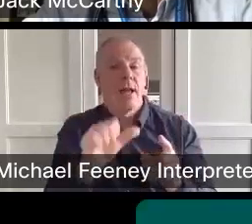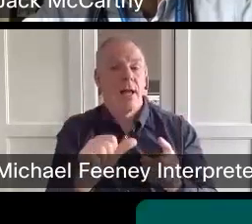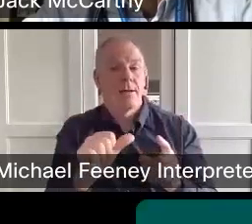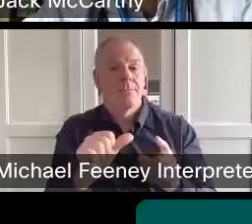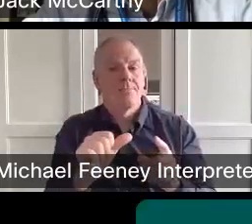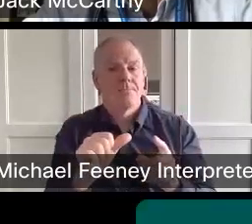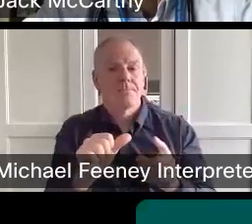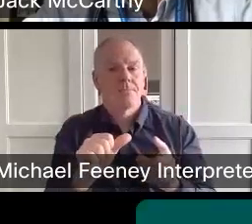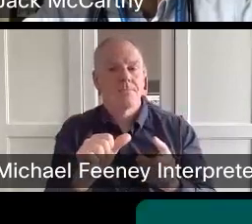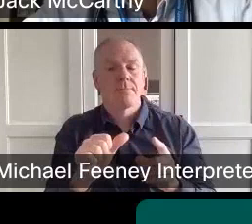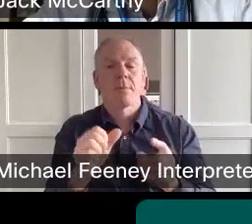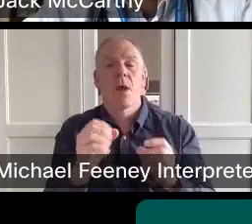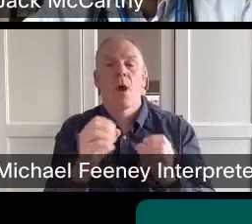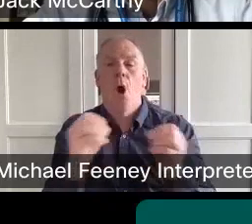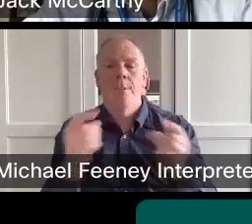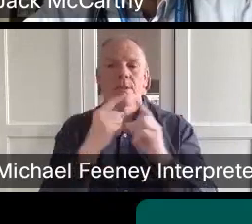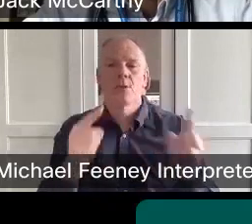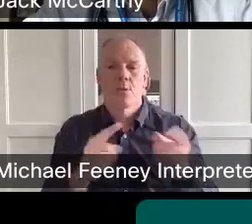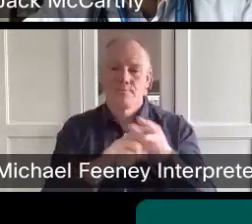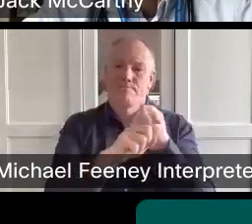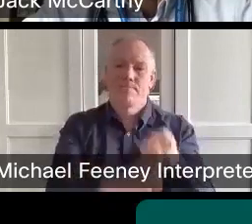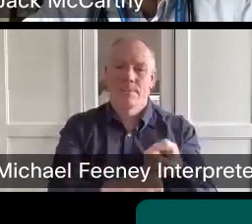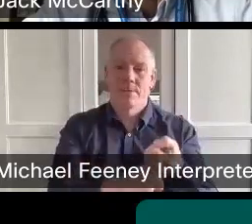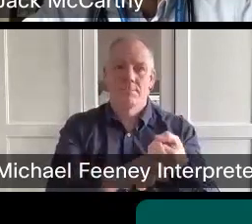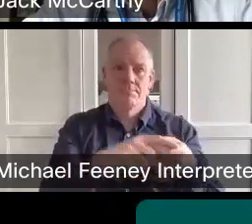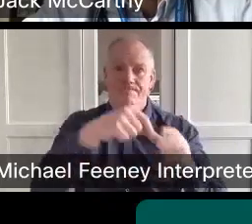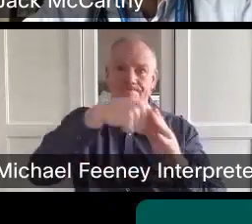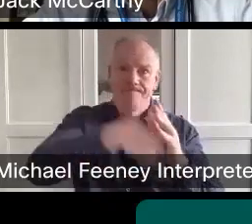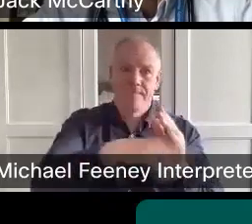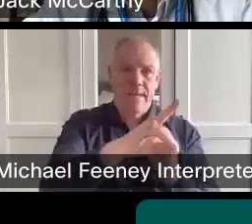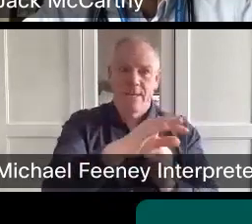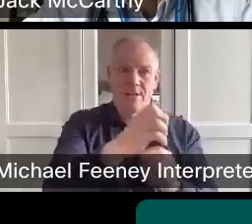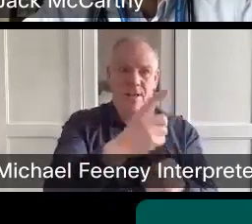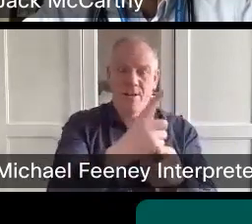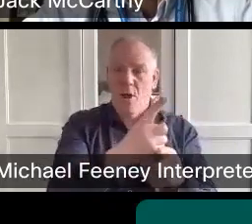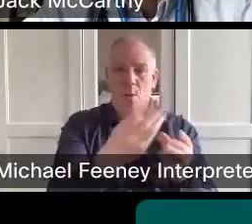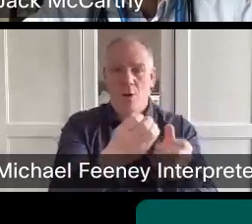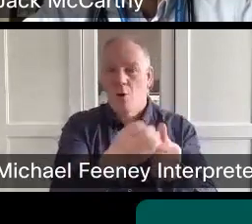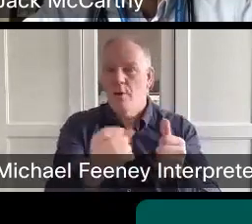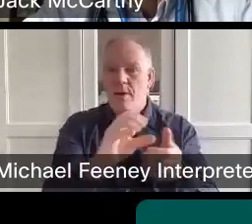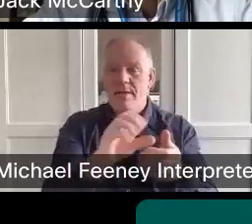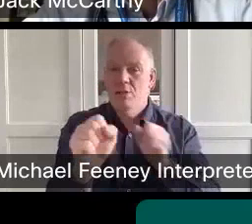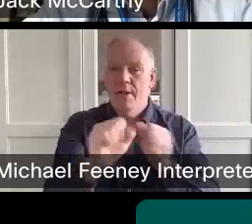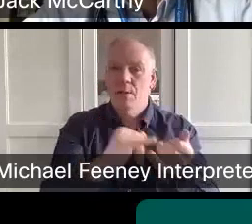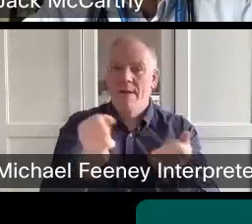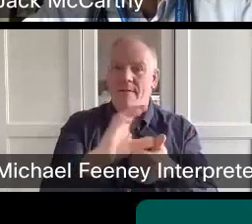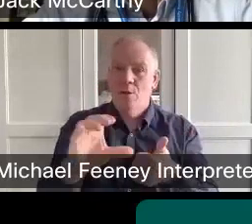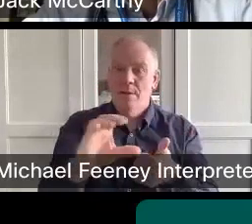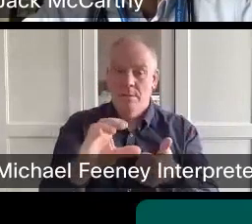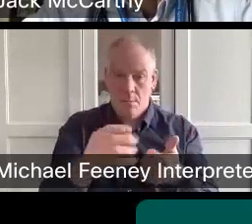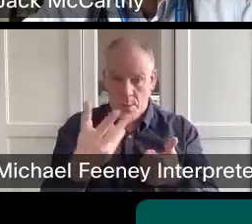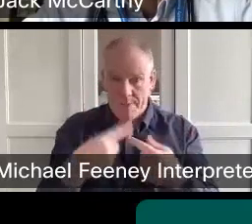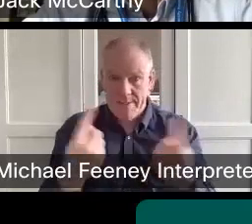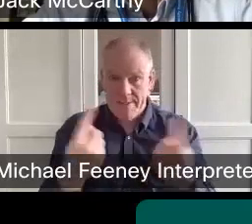Just, obviously open disclosure is well embedded within the HSE and funded services at the moment. Will that differ under